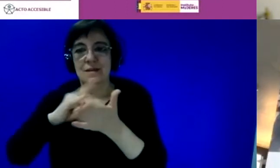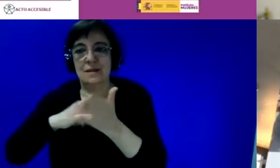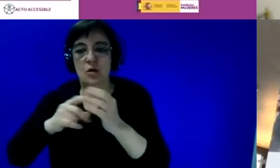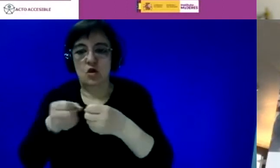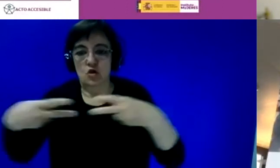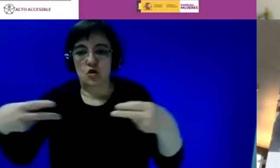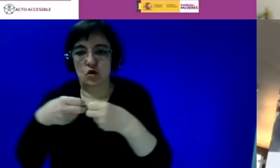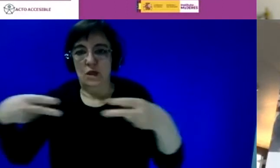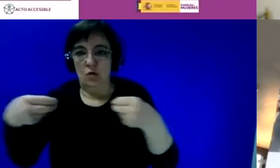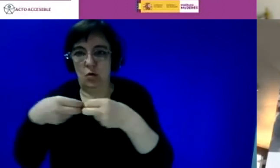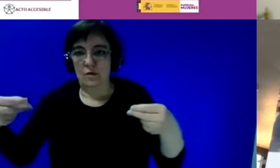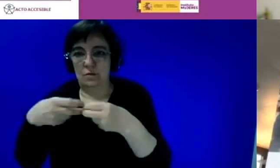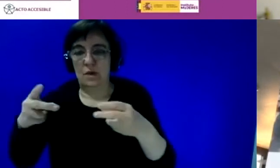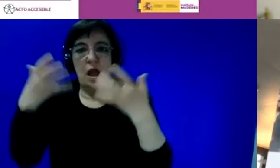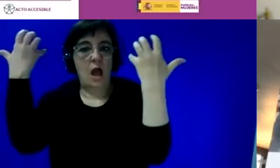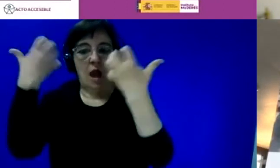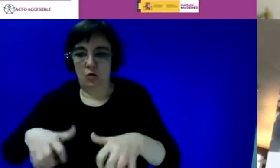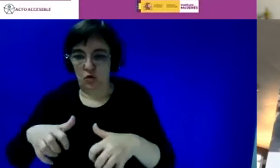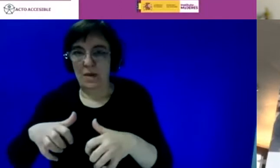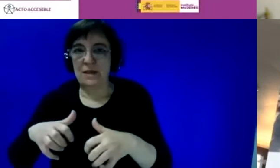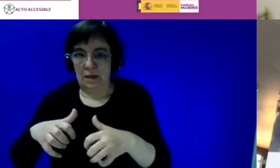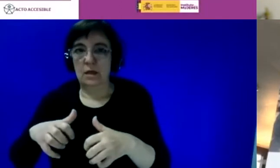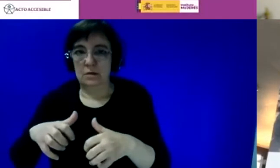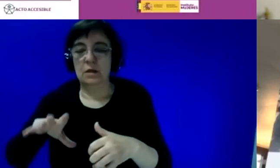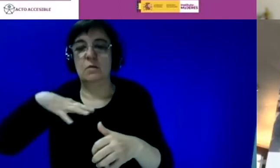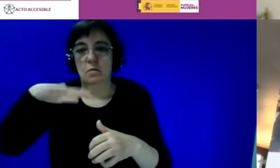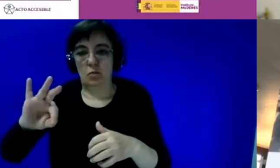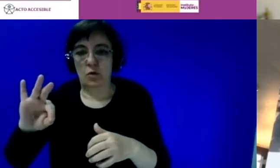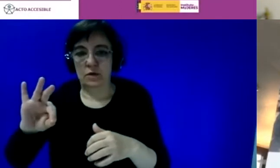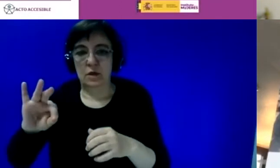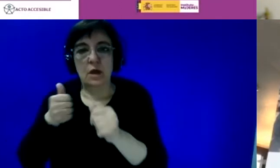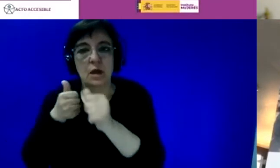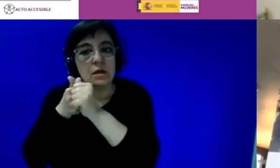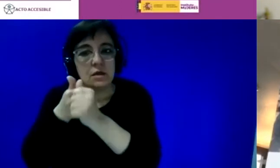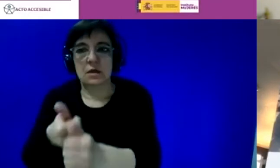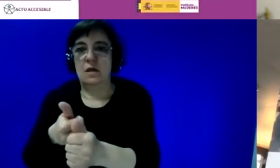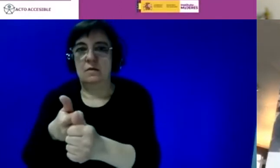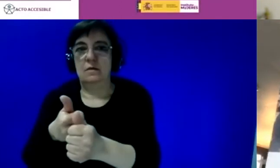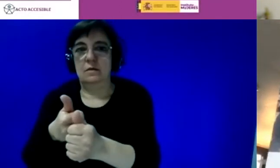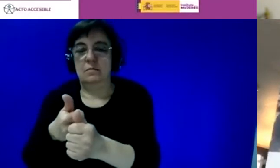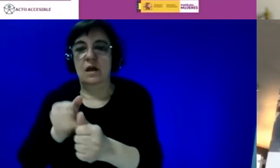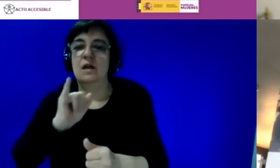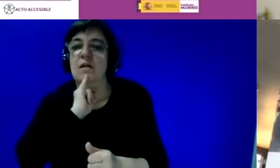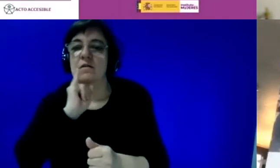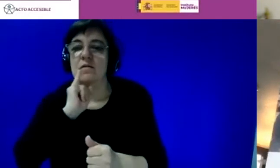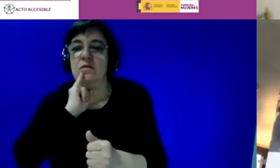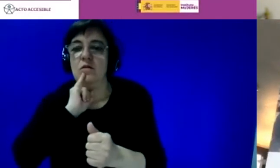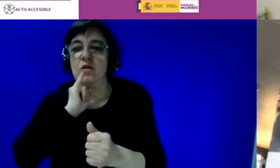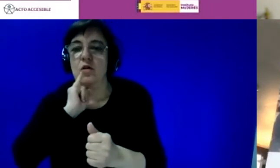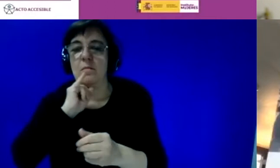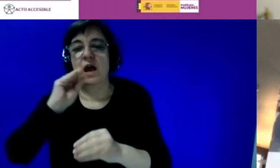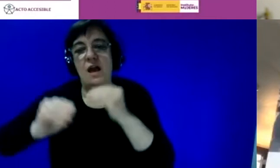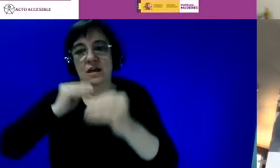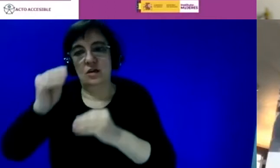Sign Language, and we have automatic captioning, which you can